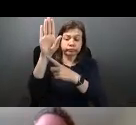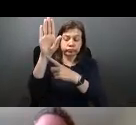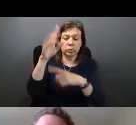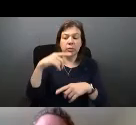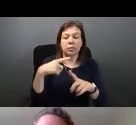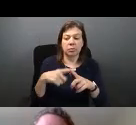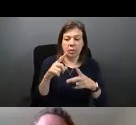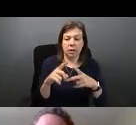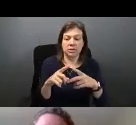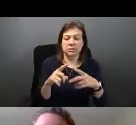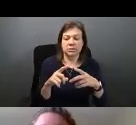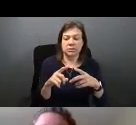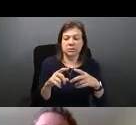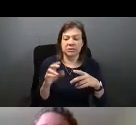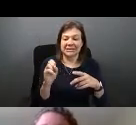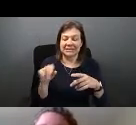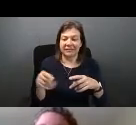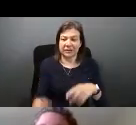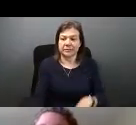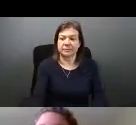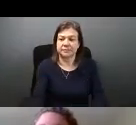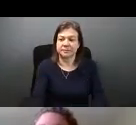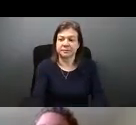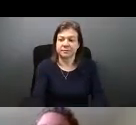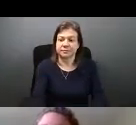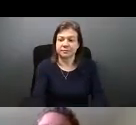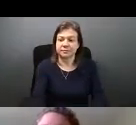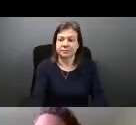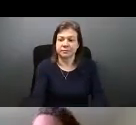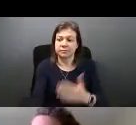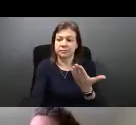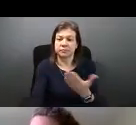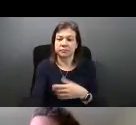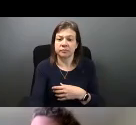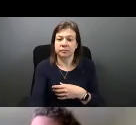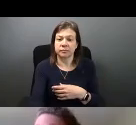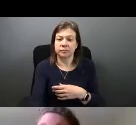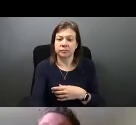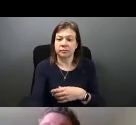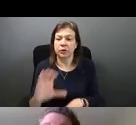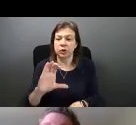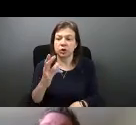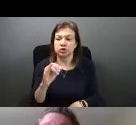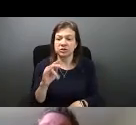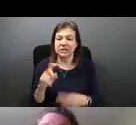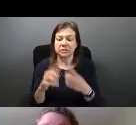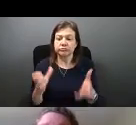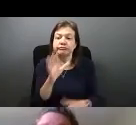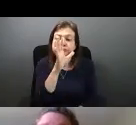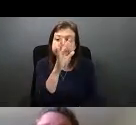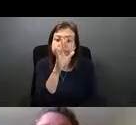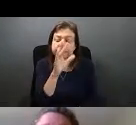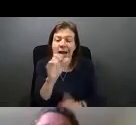hand. Okay. Okay, Christine, you should be able to unmute your microphone and ask your